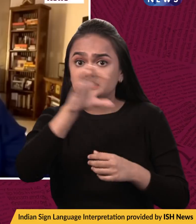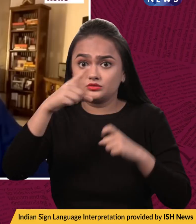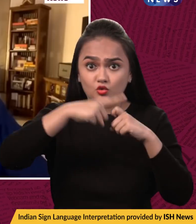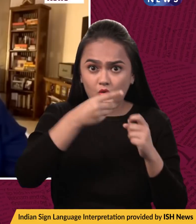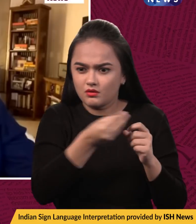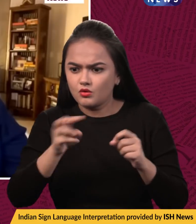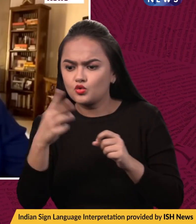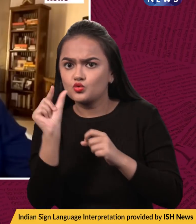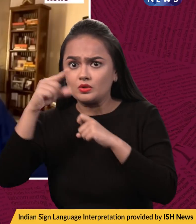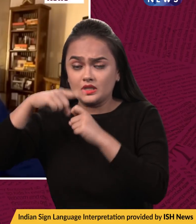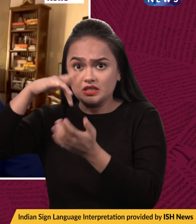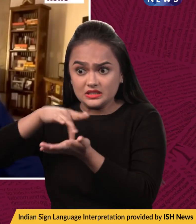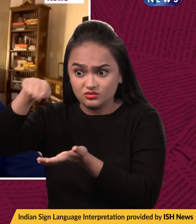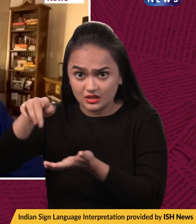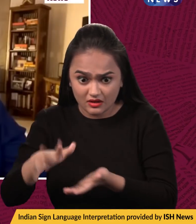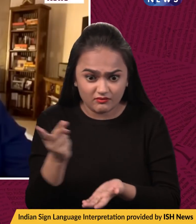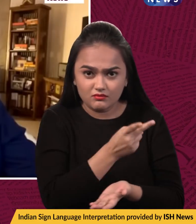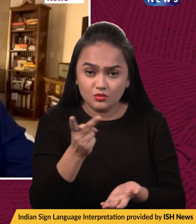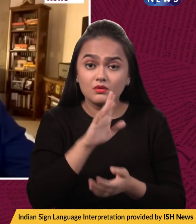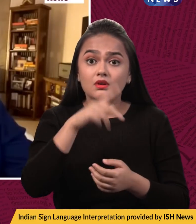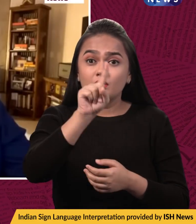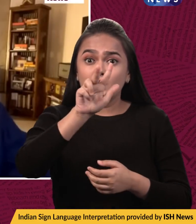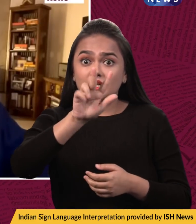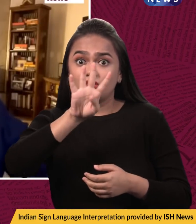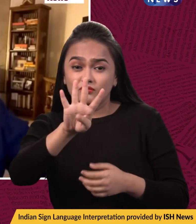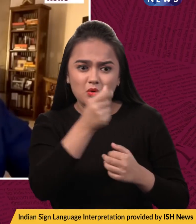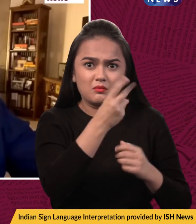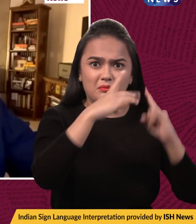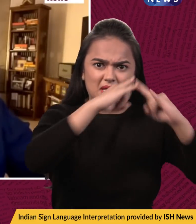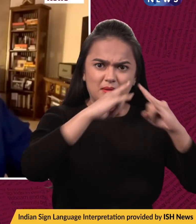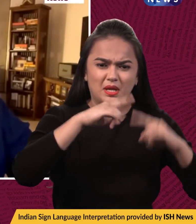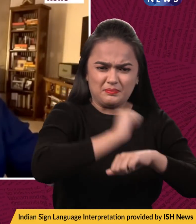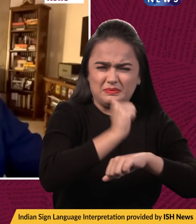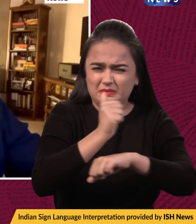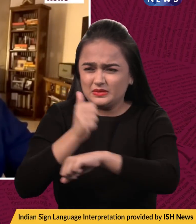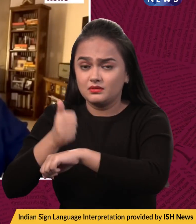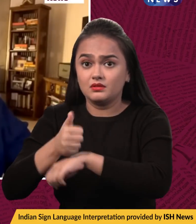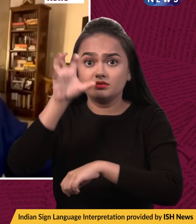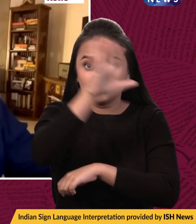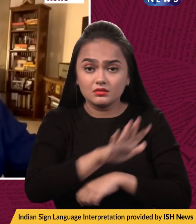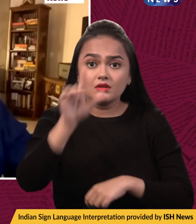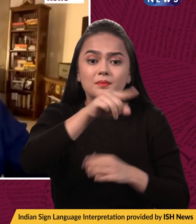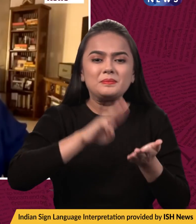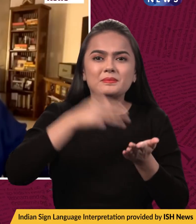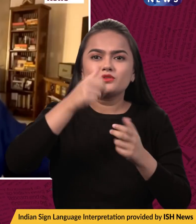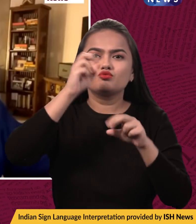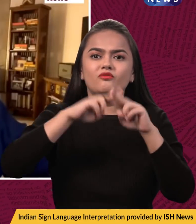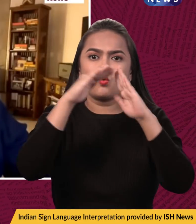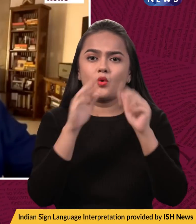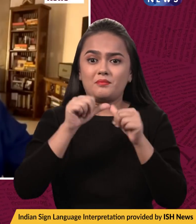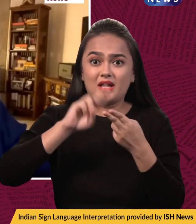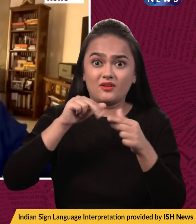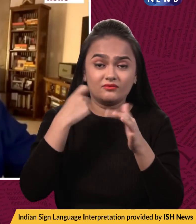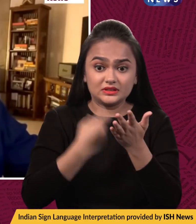in the neighbouring Idukki districts as well. 184 relief camps have been set up across the state. The Ministry of Home Affairs